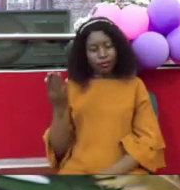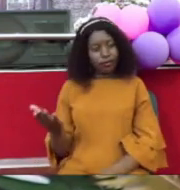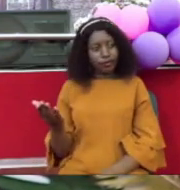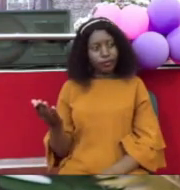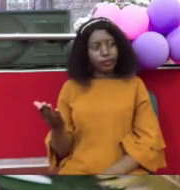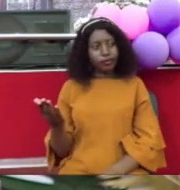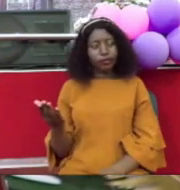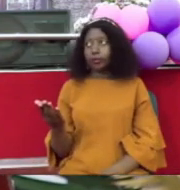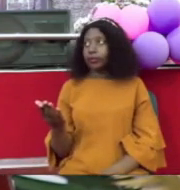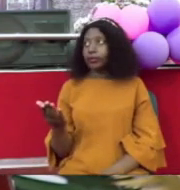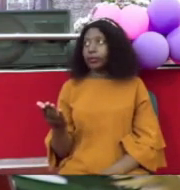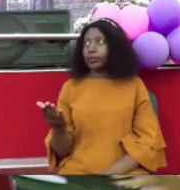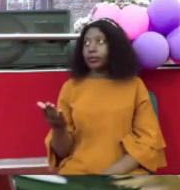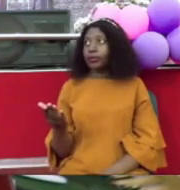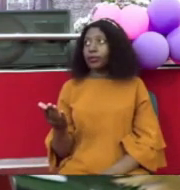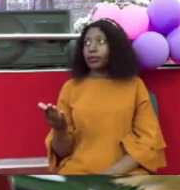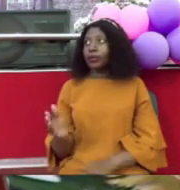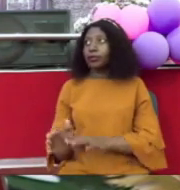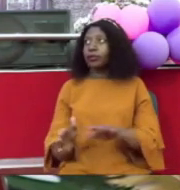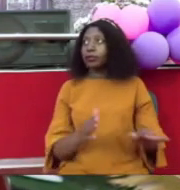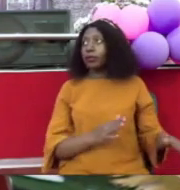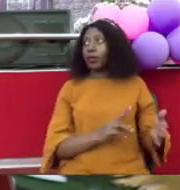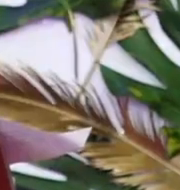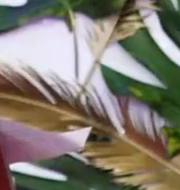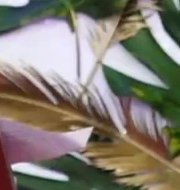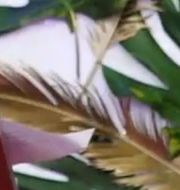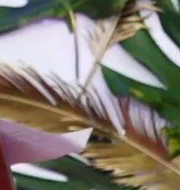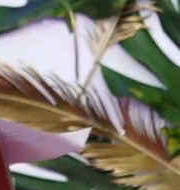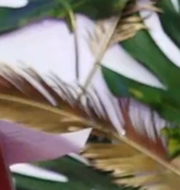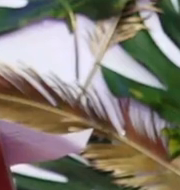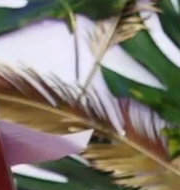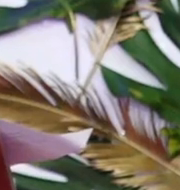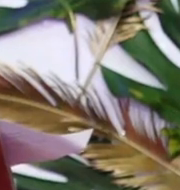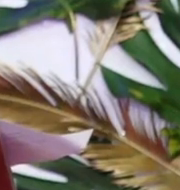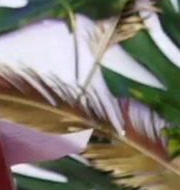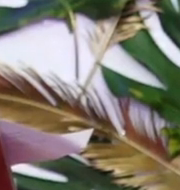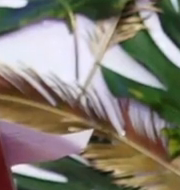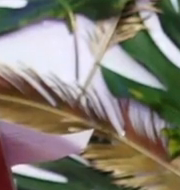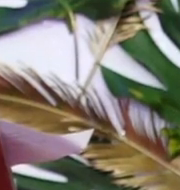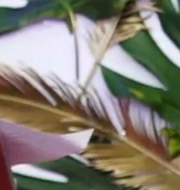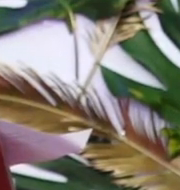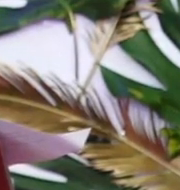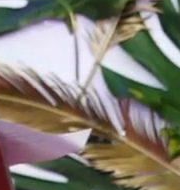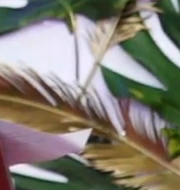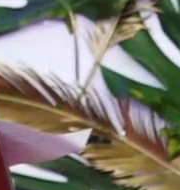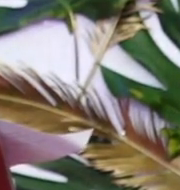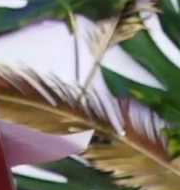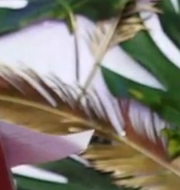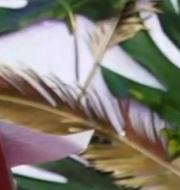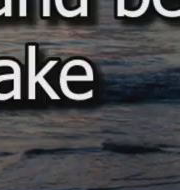verse which talks of mountains in Isaiah 41. Isaiah 41 utuletee andiko ambalo linaongea kuhusu